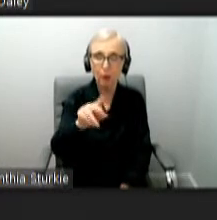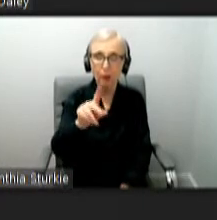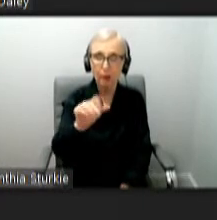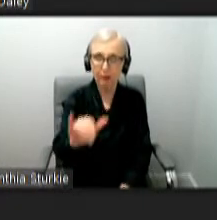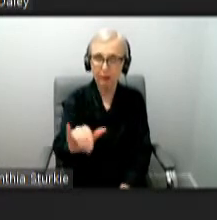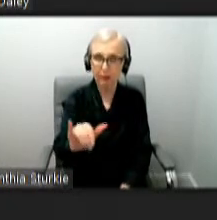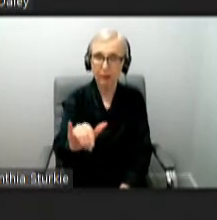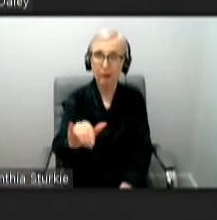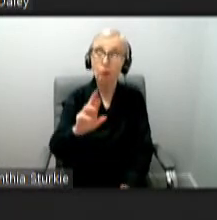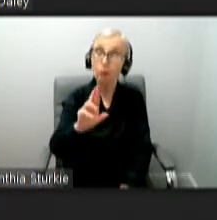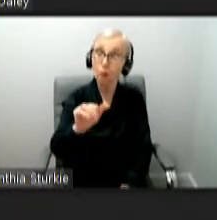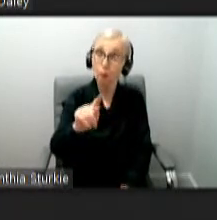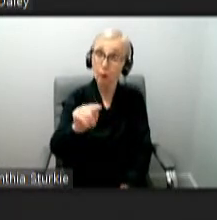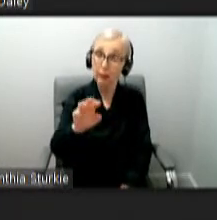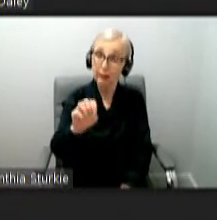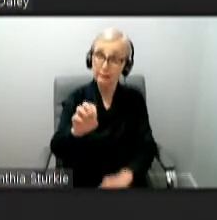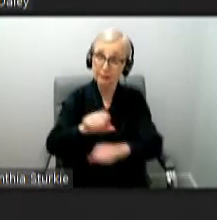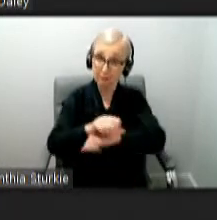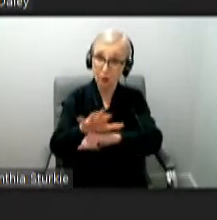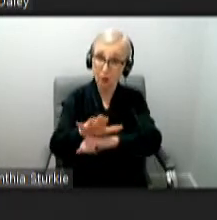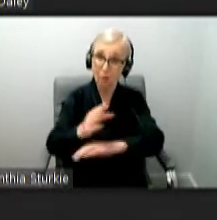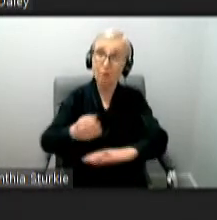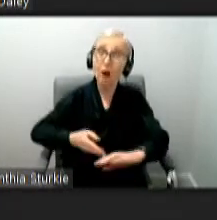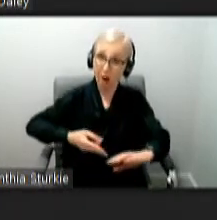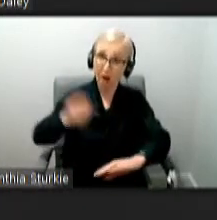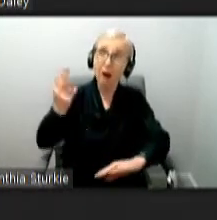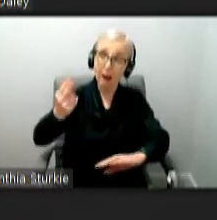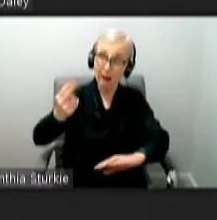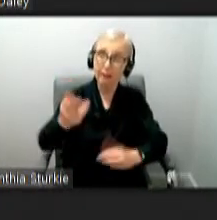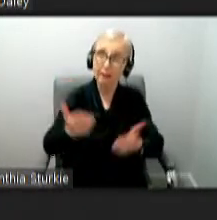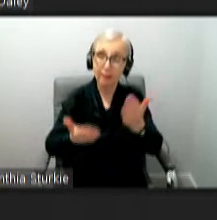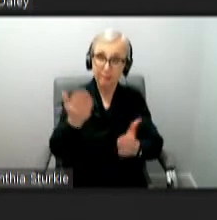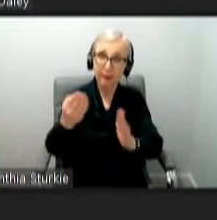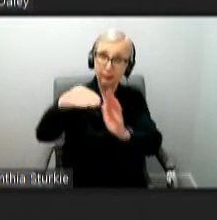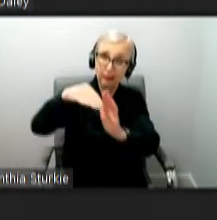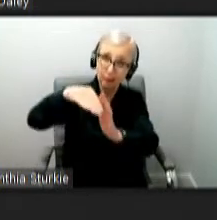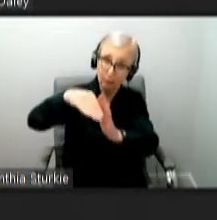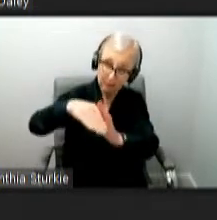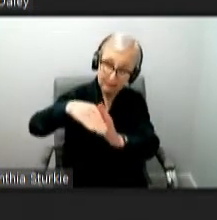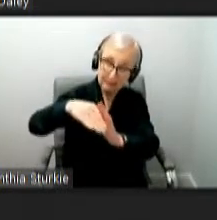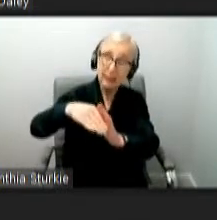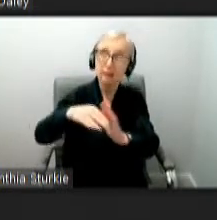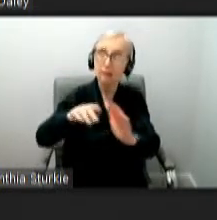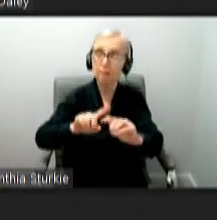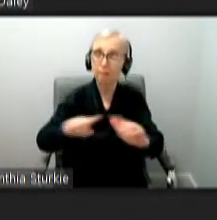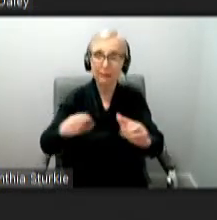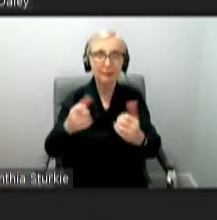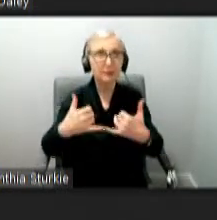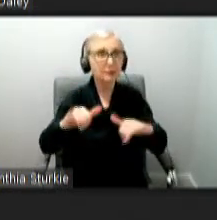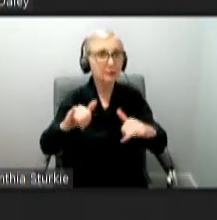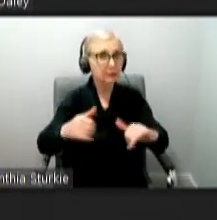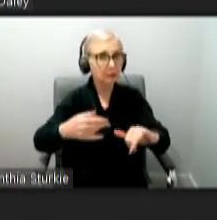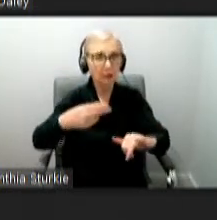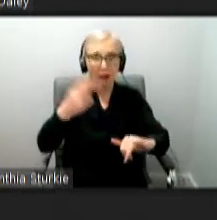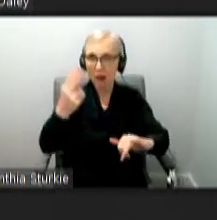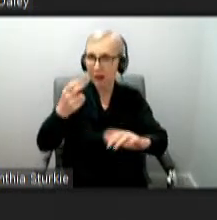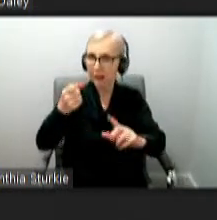state are still very high. While they may be coming down and all heading in the right direction, there is still an impact